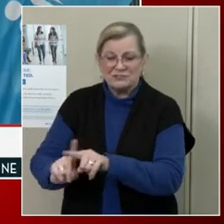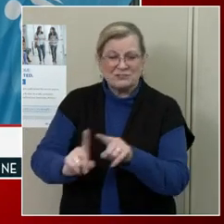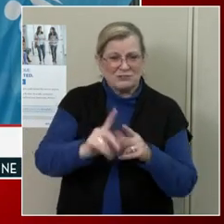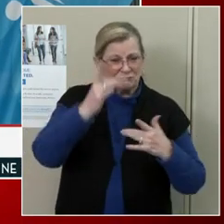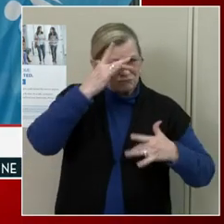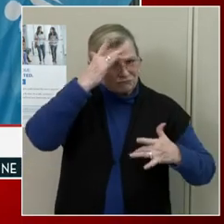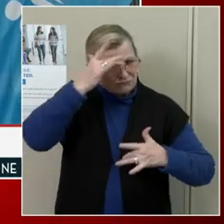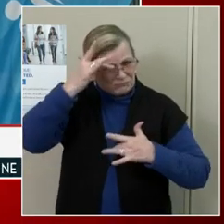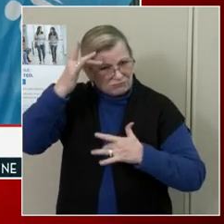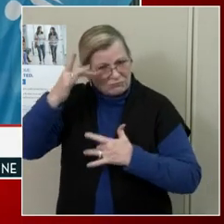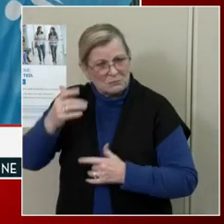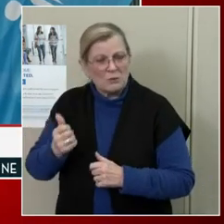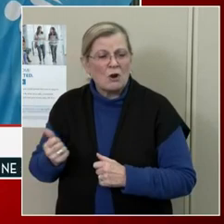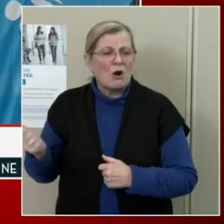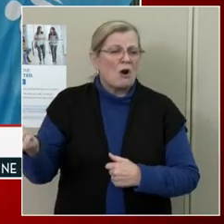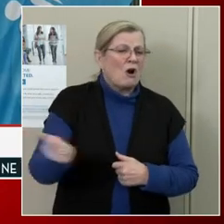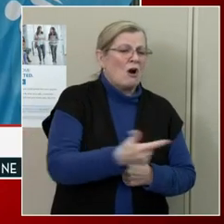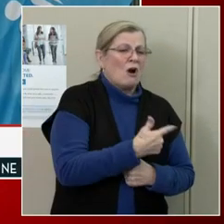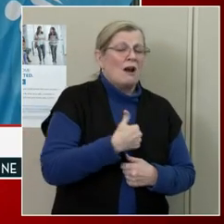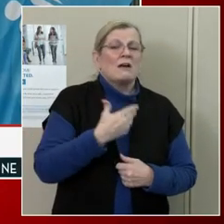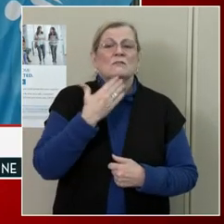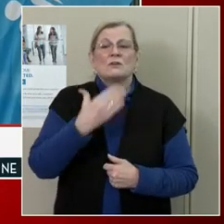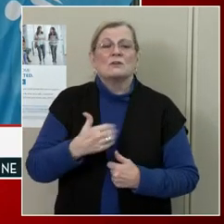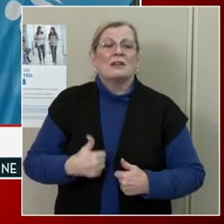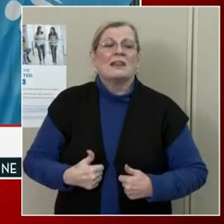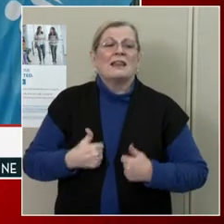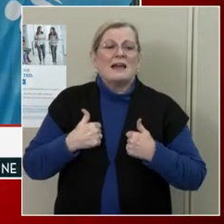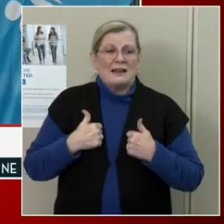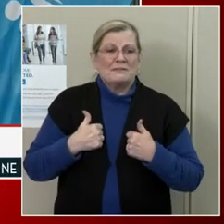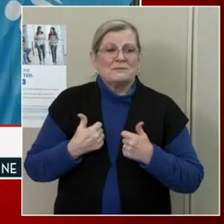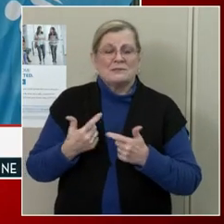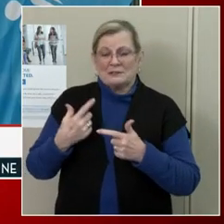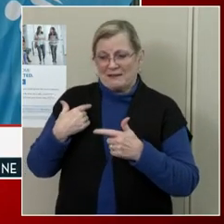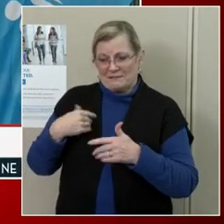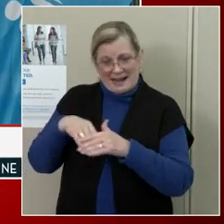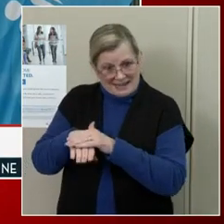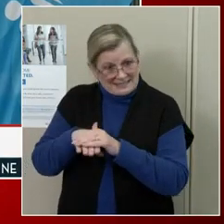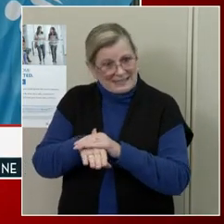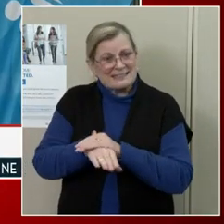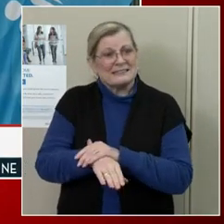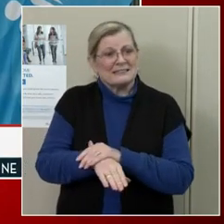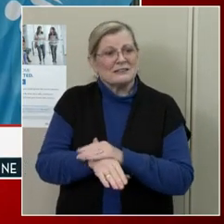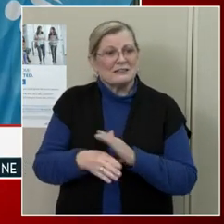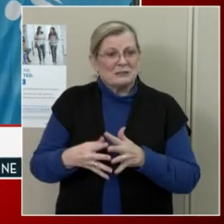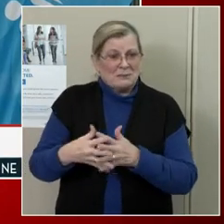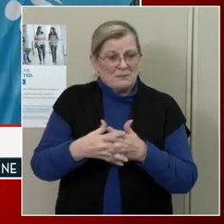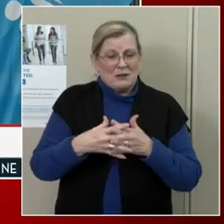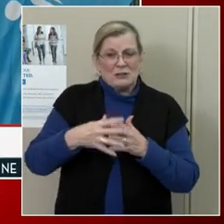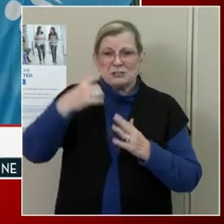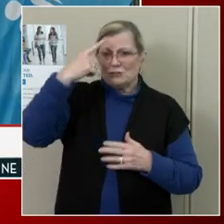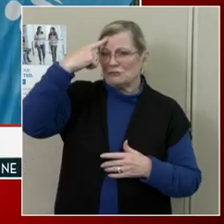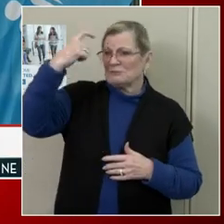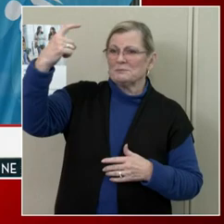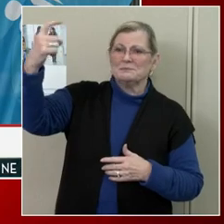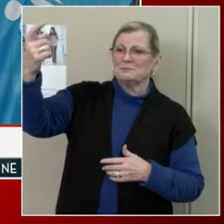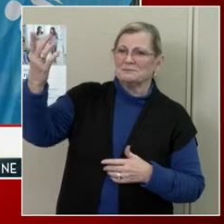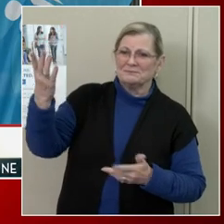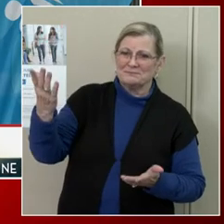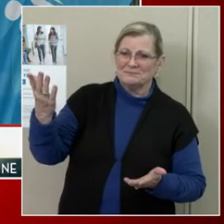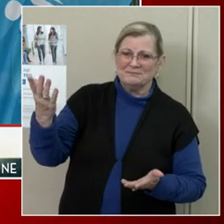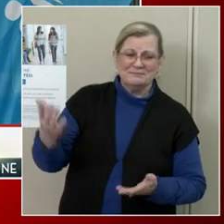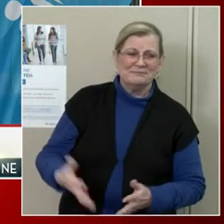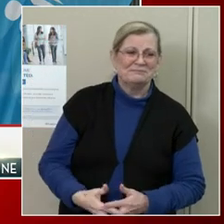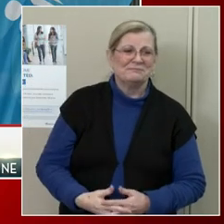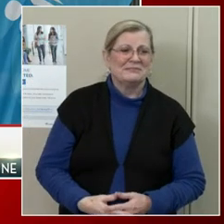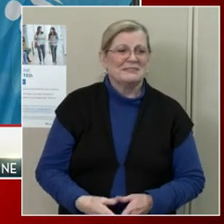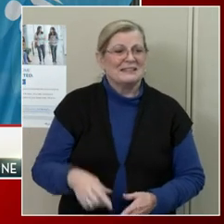can thrive, and access the American dream. It's important to know that this vaccine is critical to our work to fight the pandemic, and